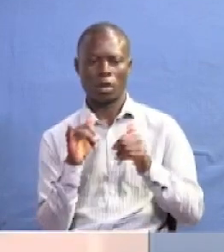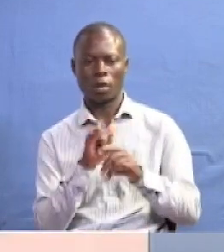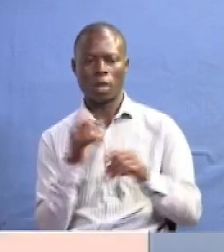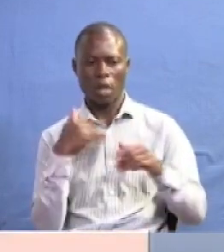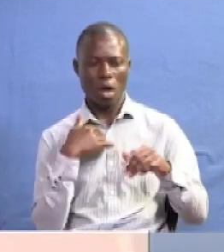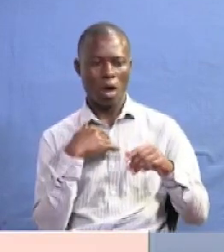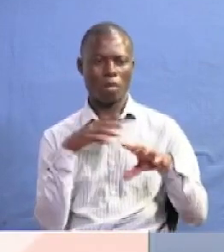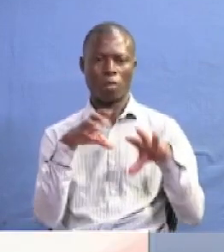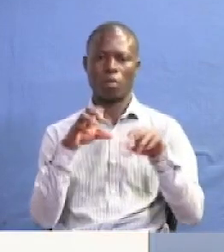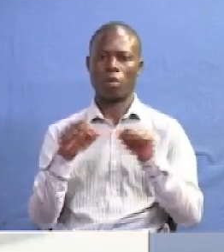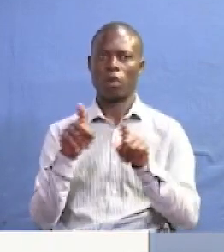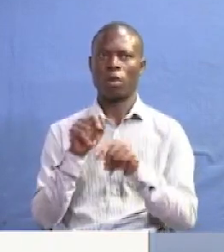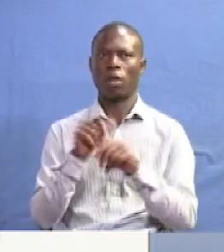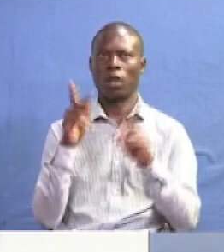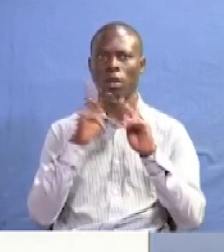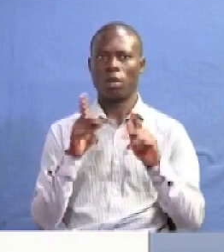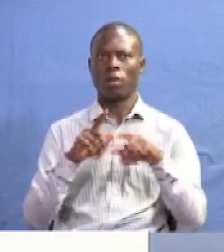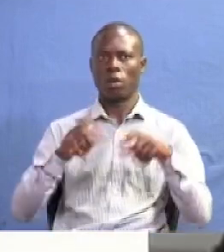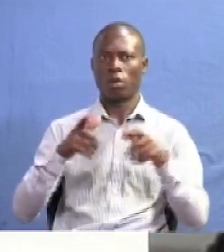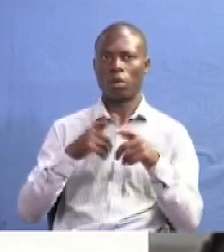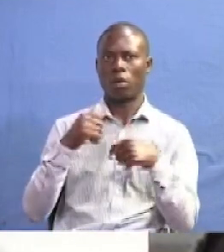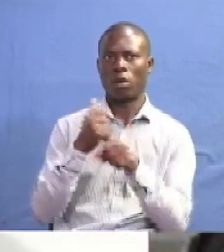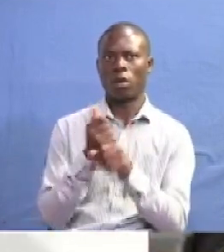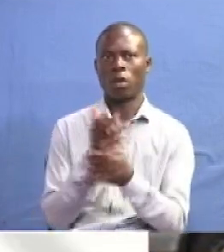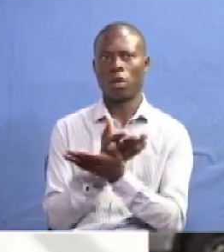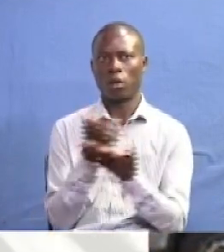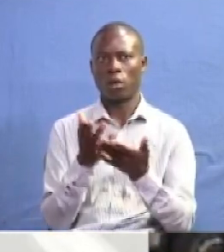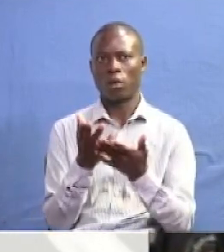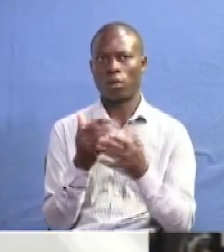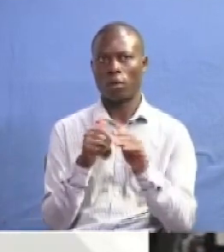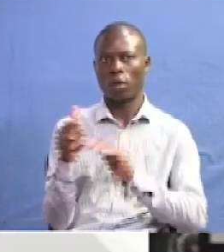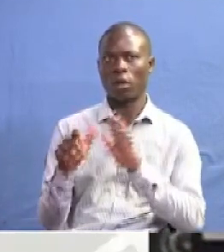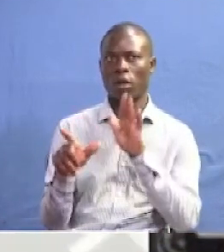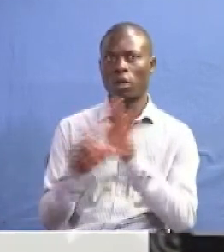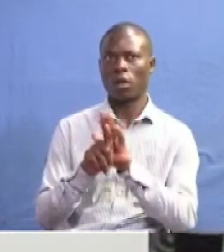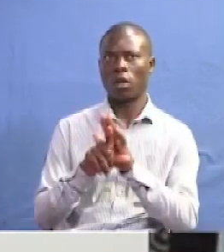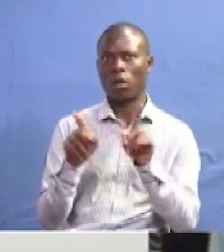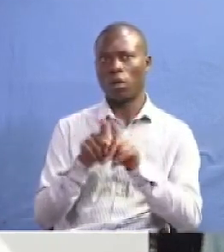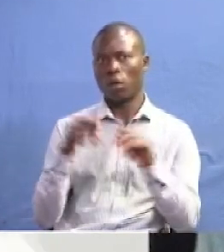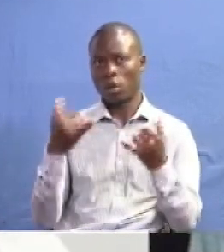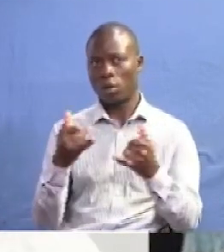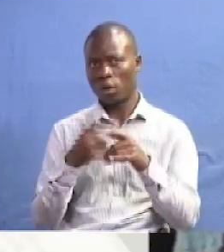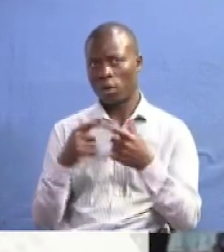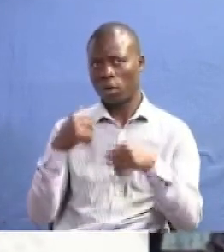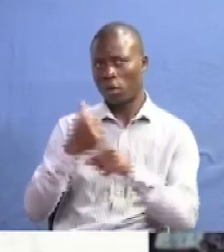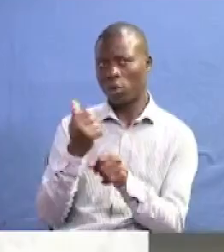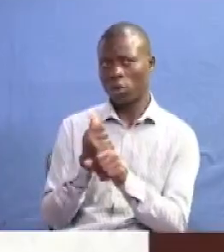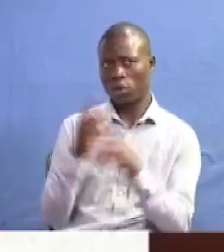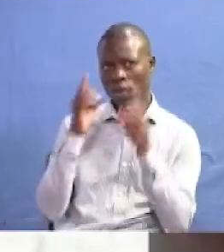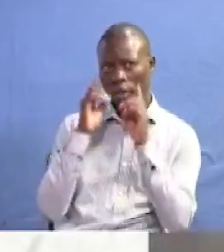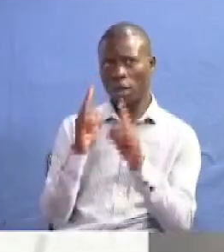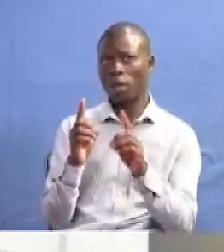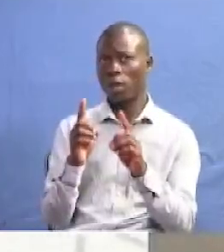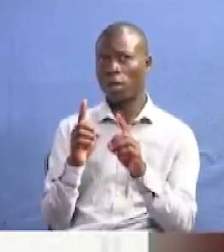been granted 28 days custodial orders by the Makadara Law Courts. Meanwhile, a team of homicide detectives